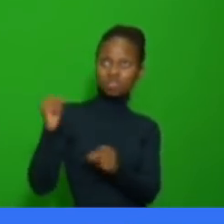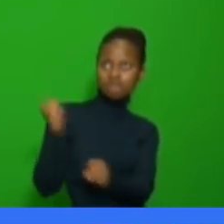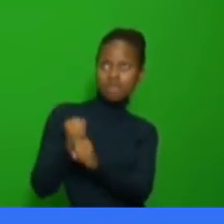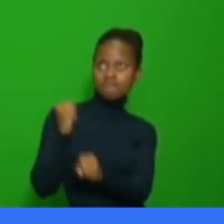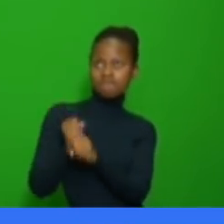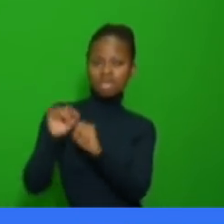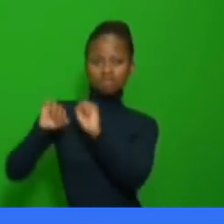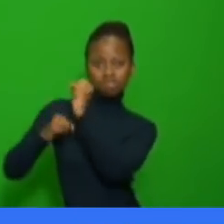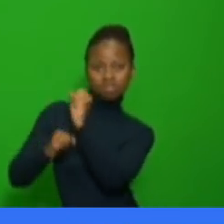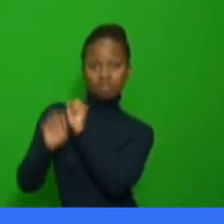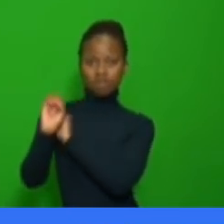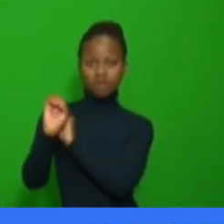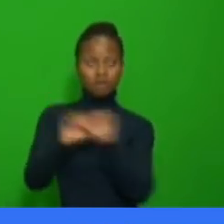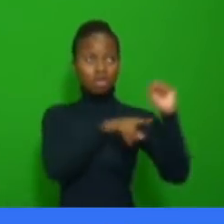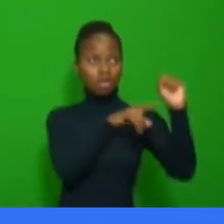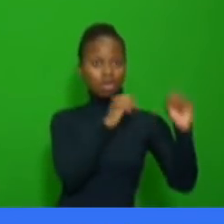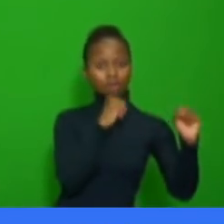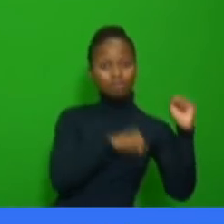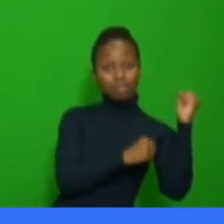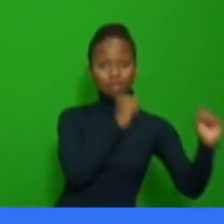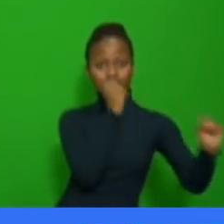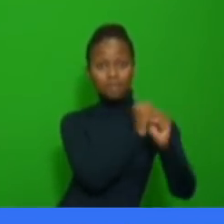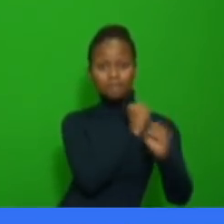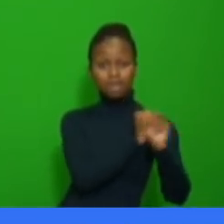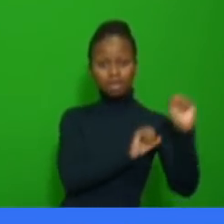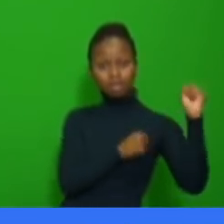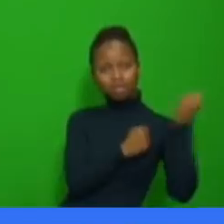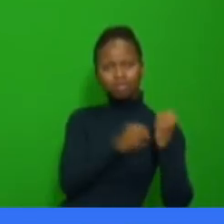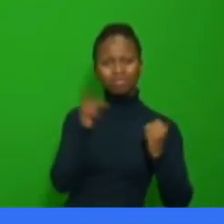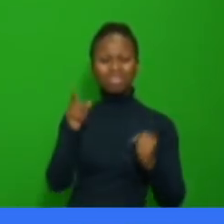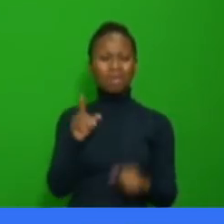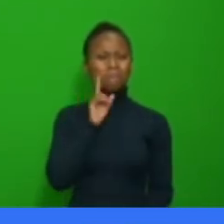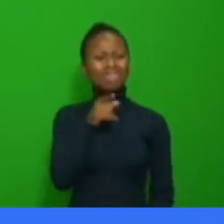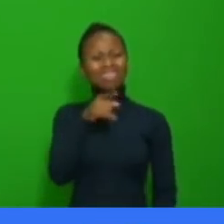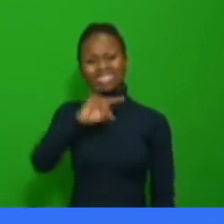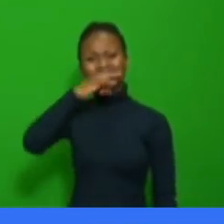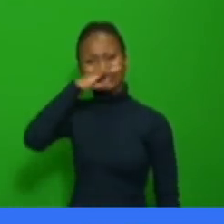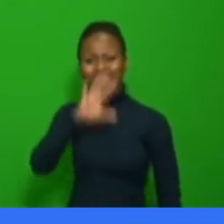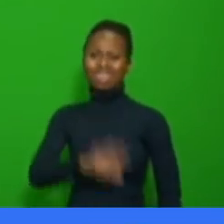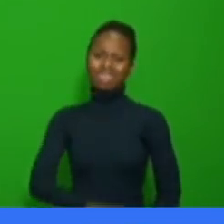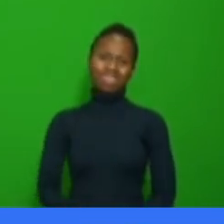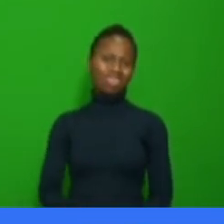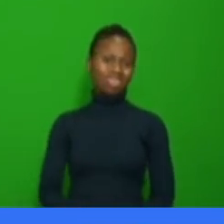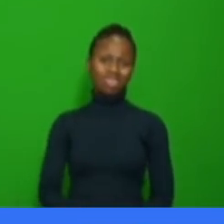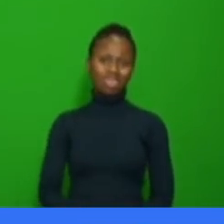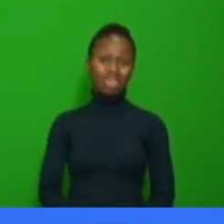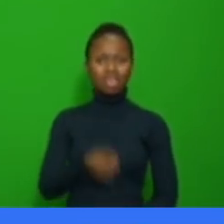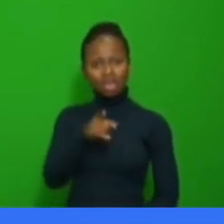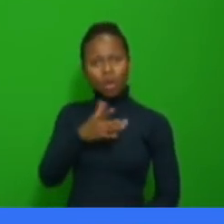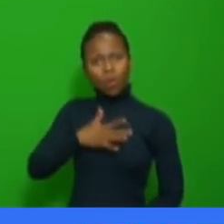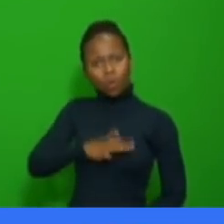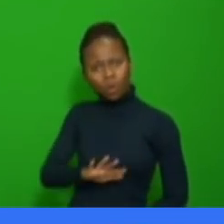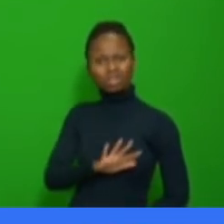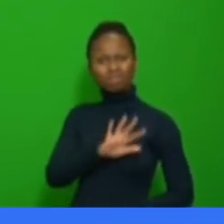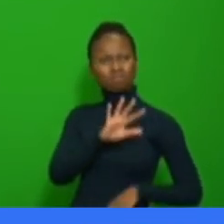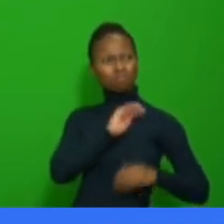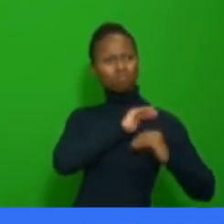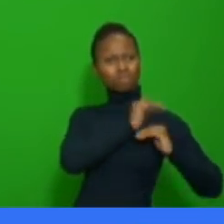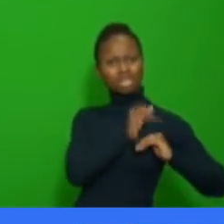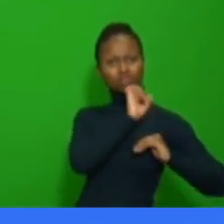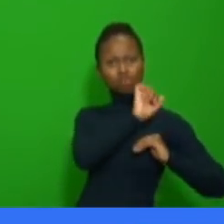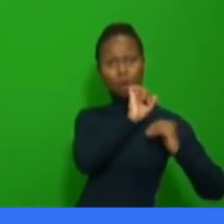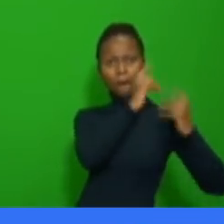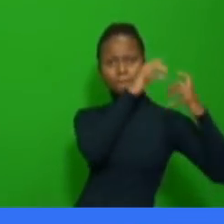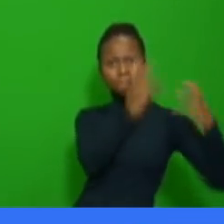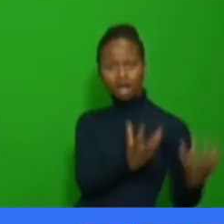But in a way, protectionism is sort of like silly. You want to protect your market.